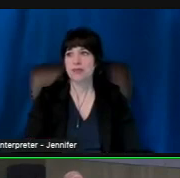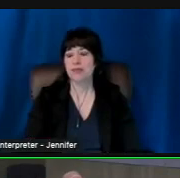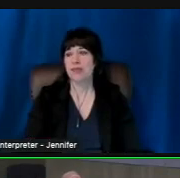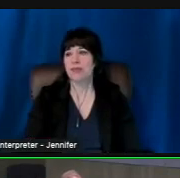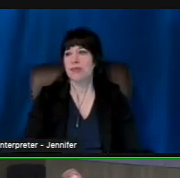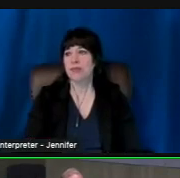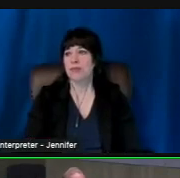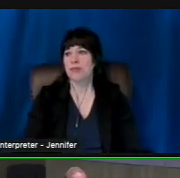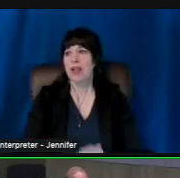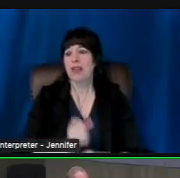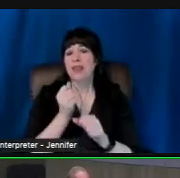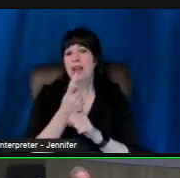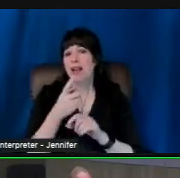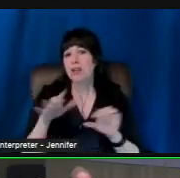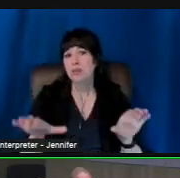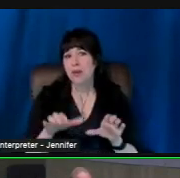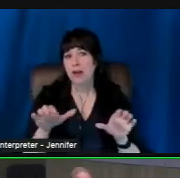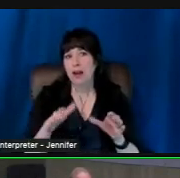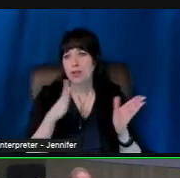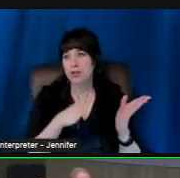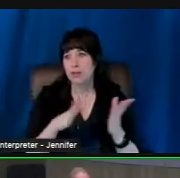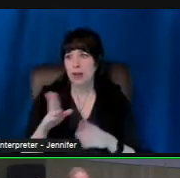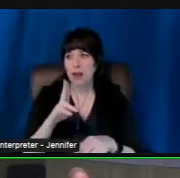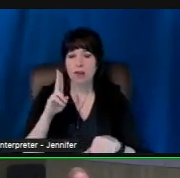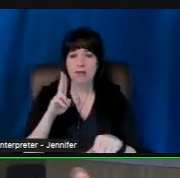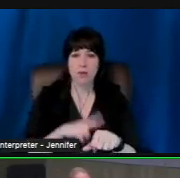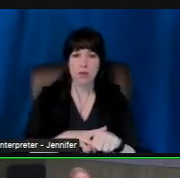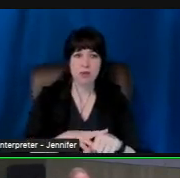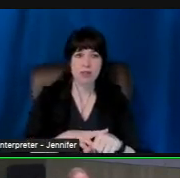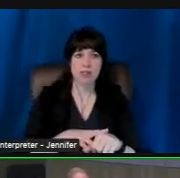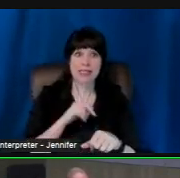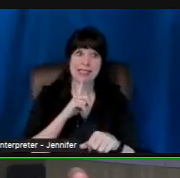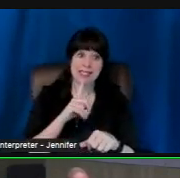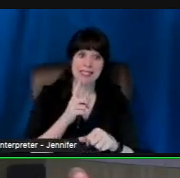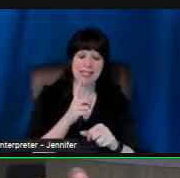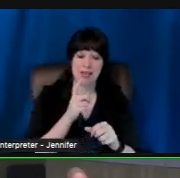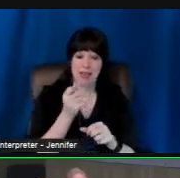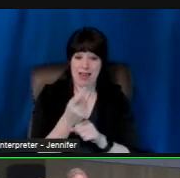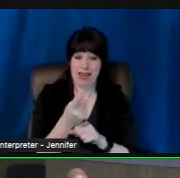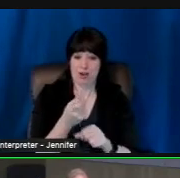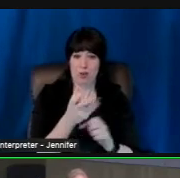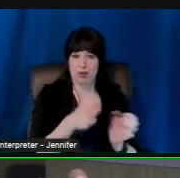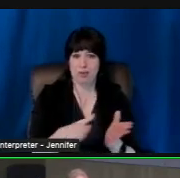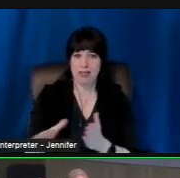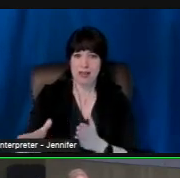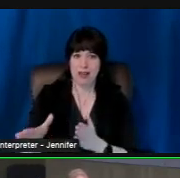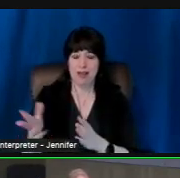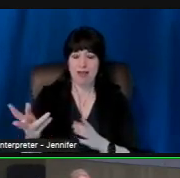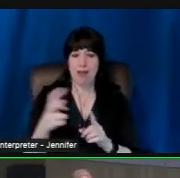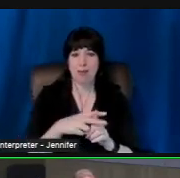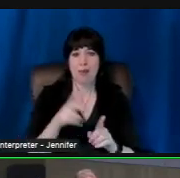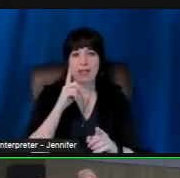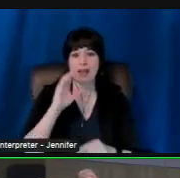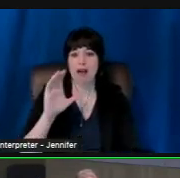The annual action plan, of course, is the annual plan that implements the consolidated